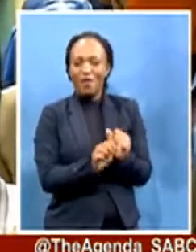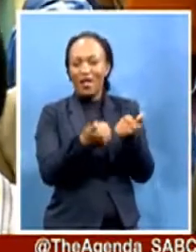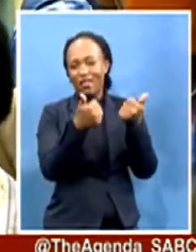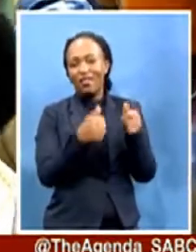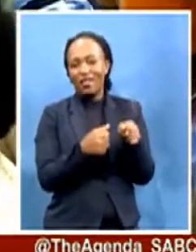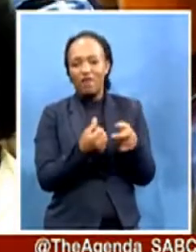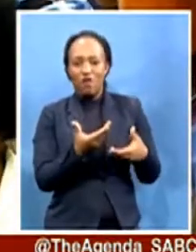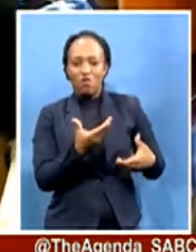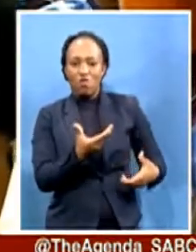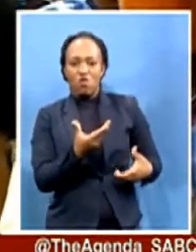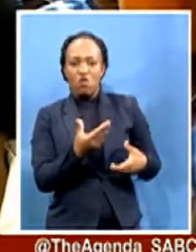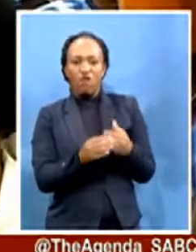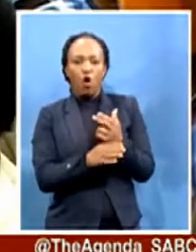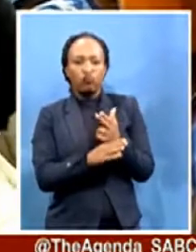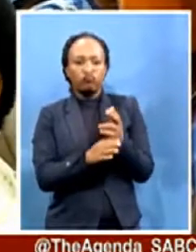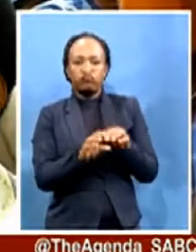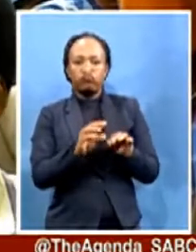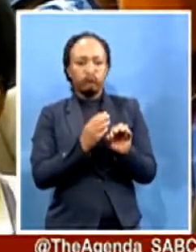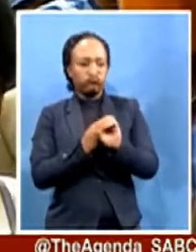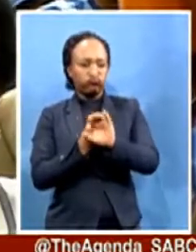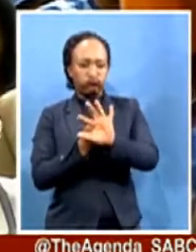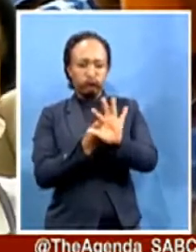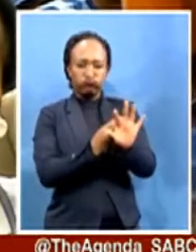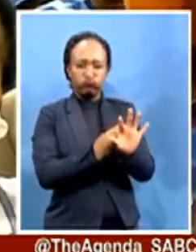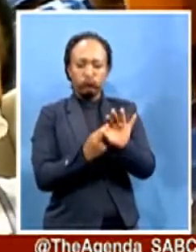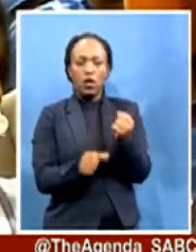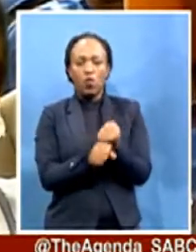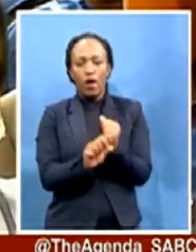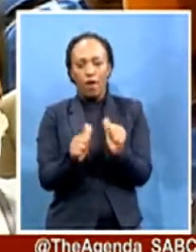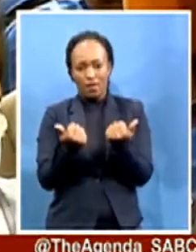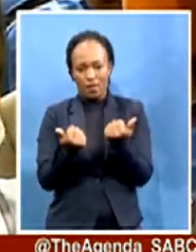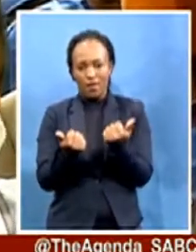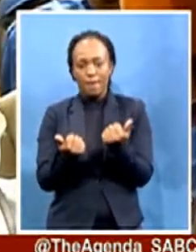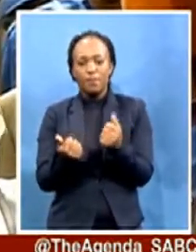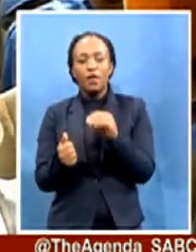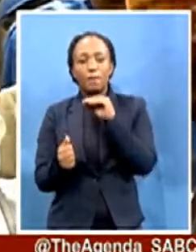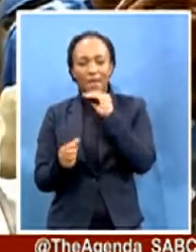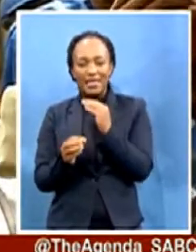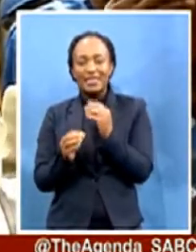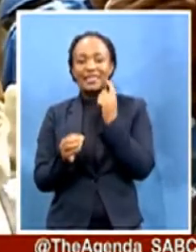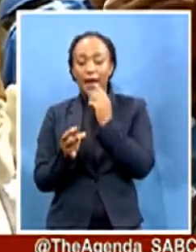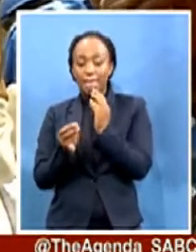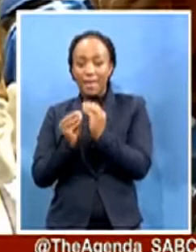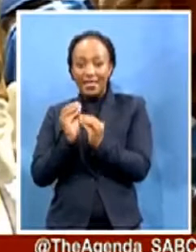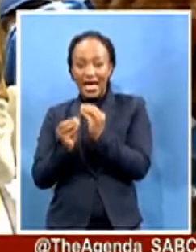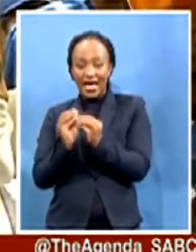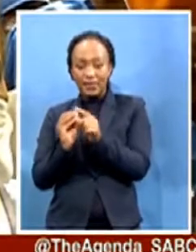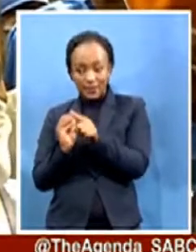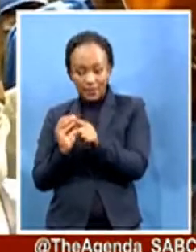part of the simple basic maintenance can save lives, which is a point which I want to make, that